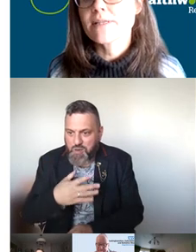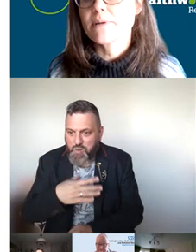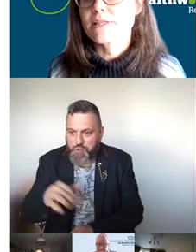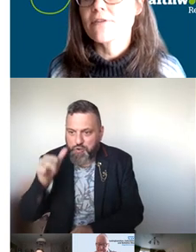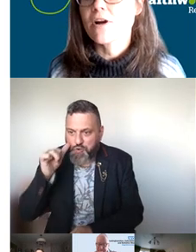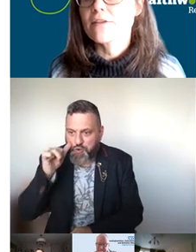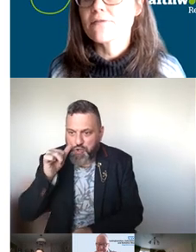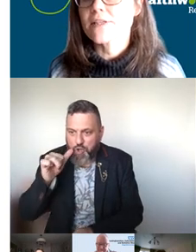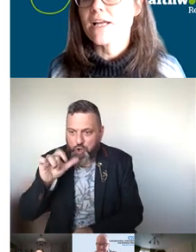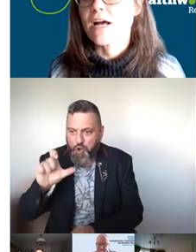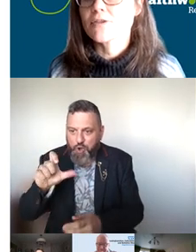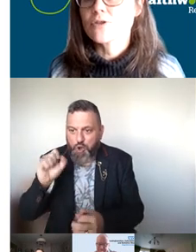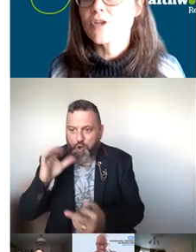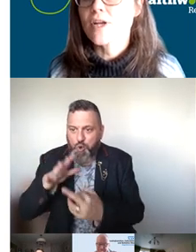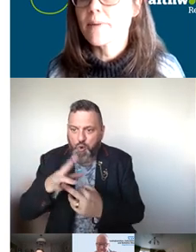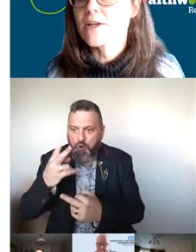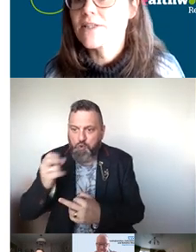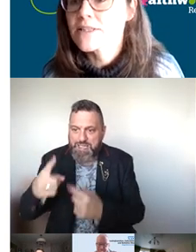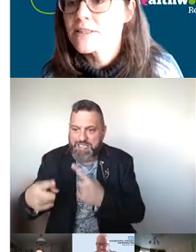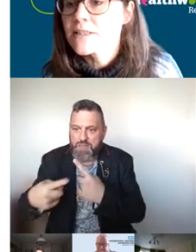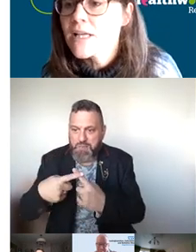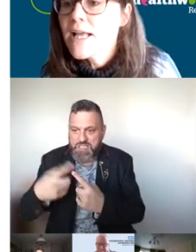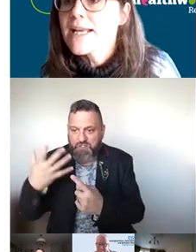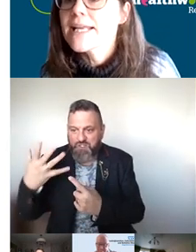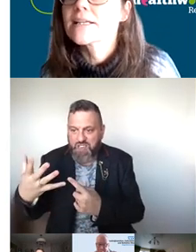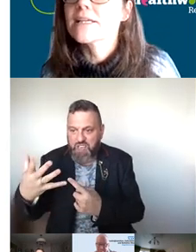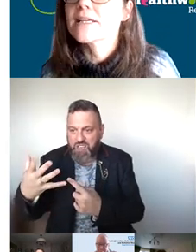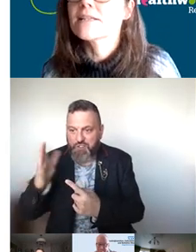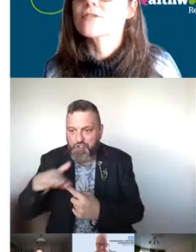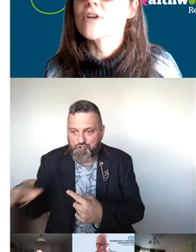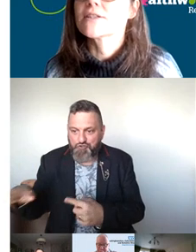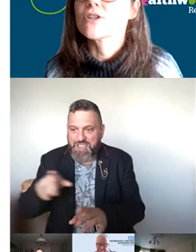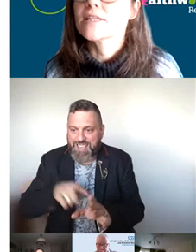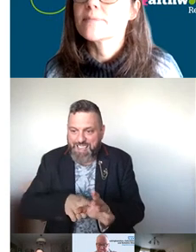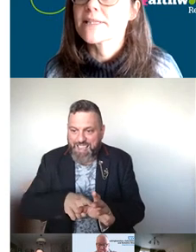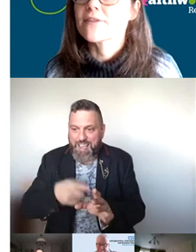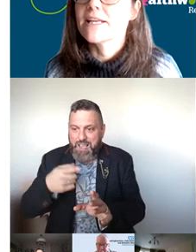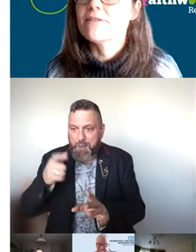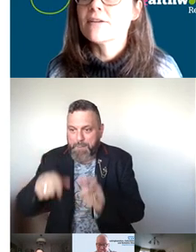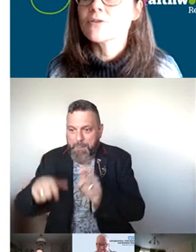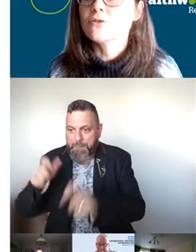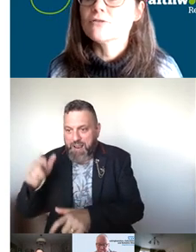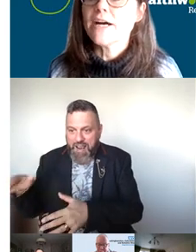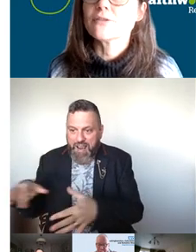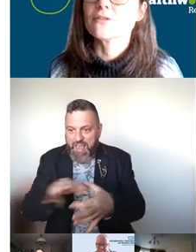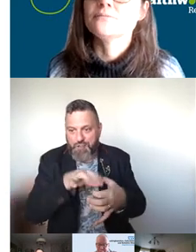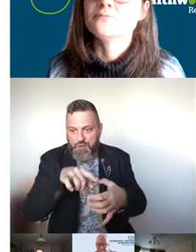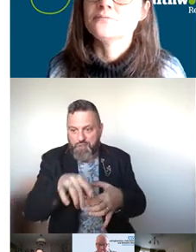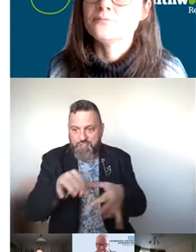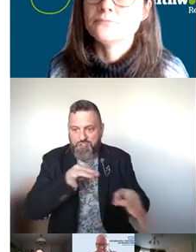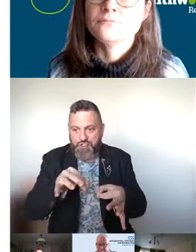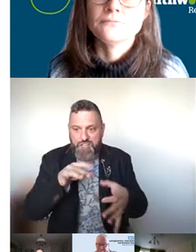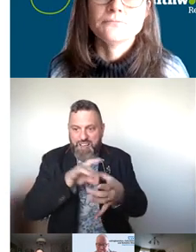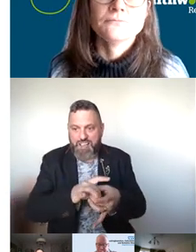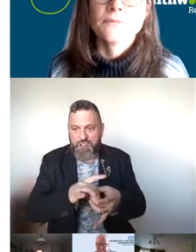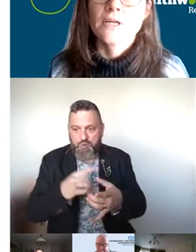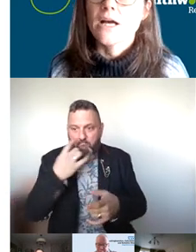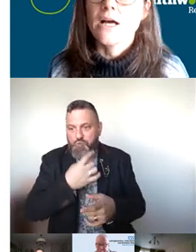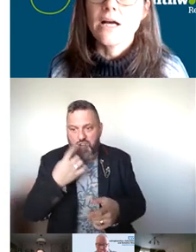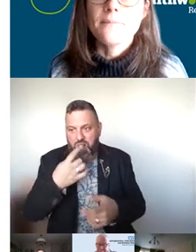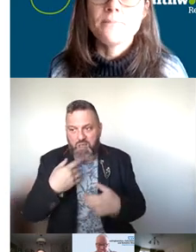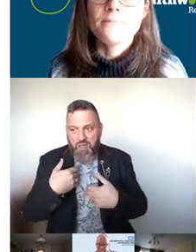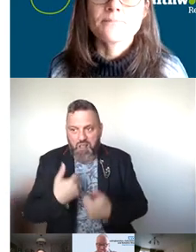core 20+5 children, young persons links into the strategy specifically around oral health.